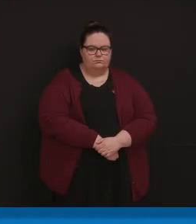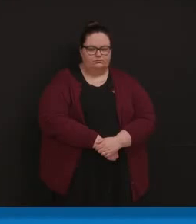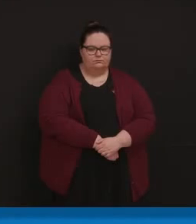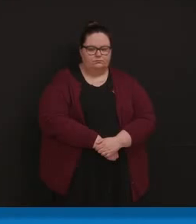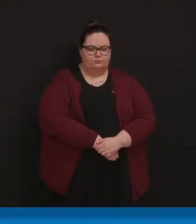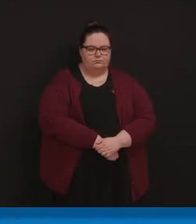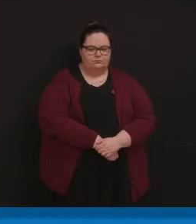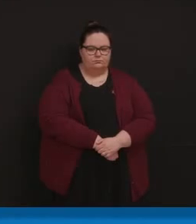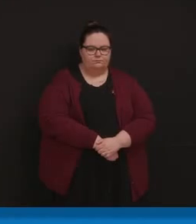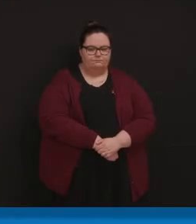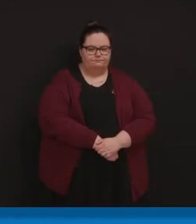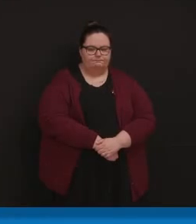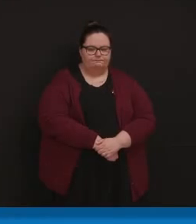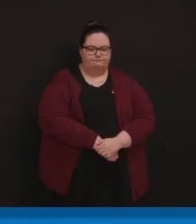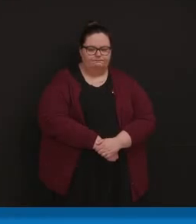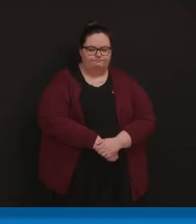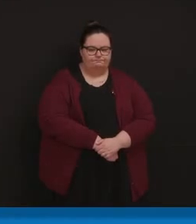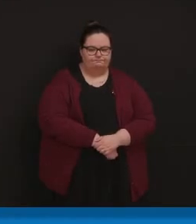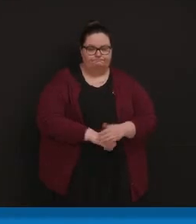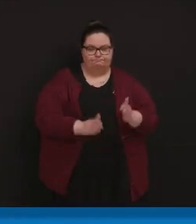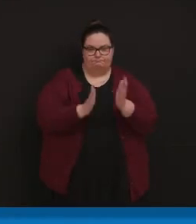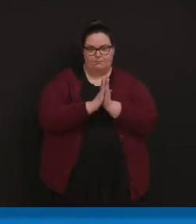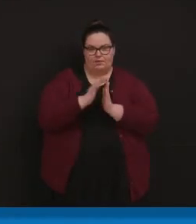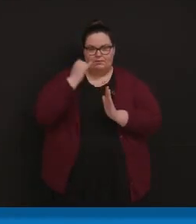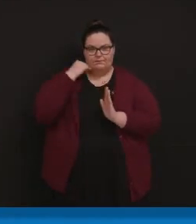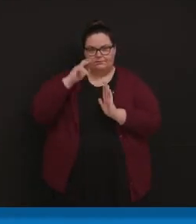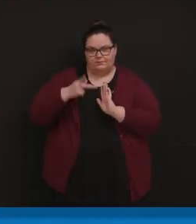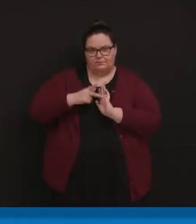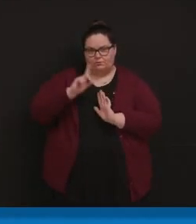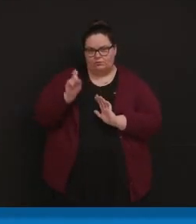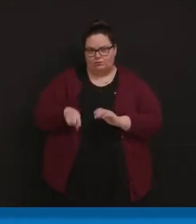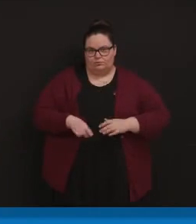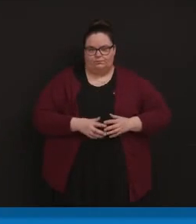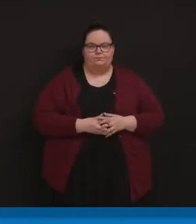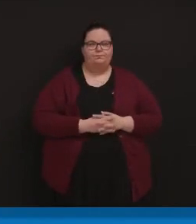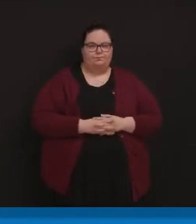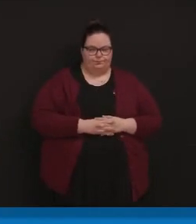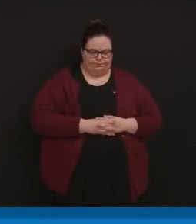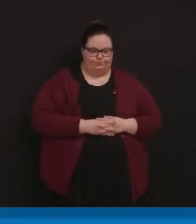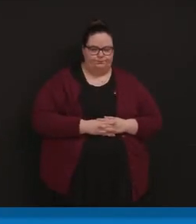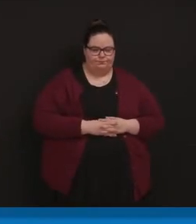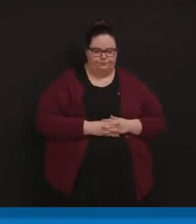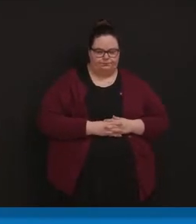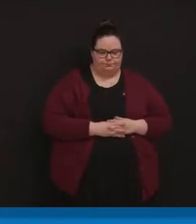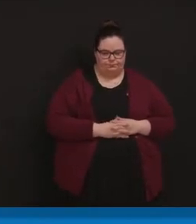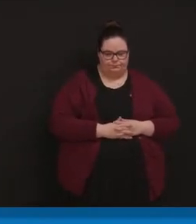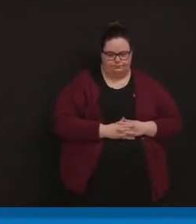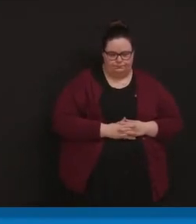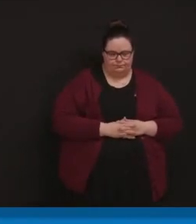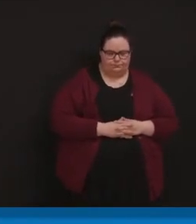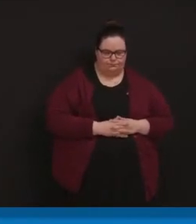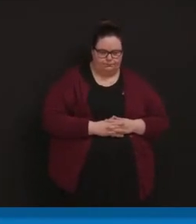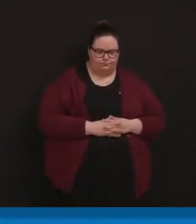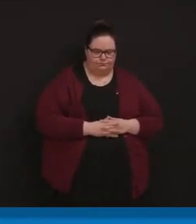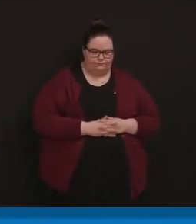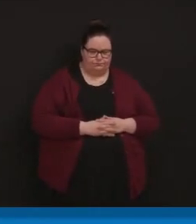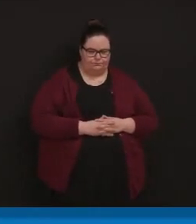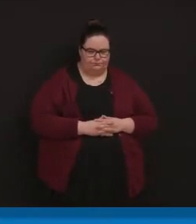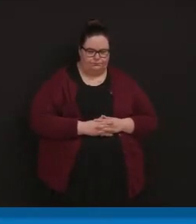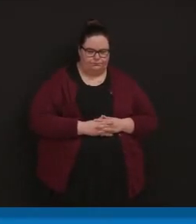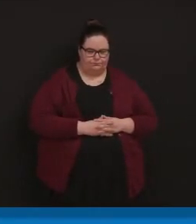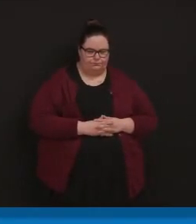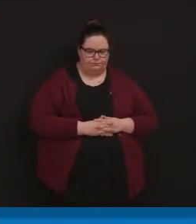when we saw the spreading of the virus. Mr. Renaud, is there a follow-up question?